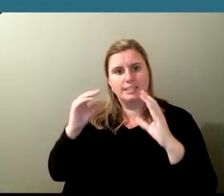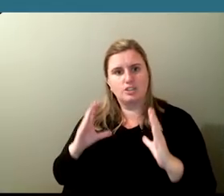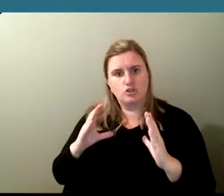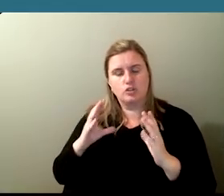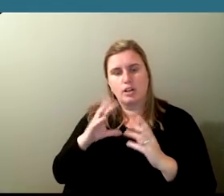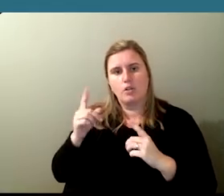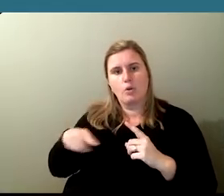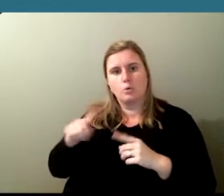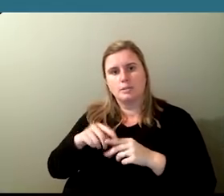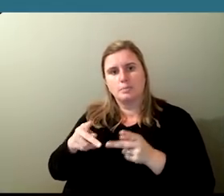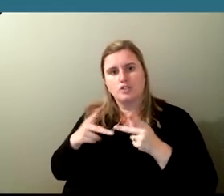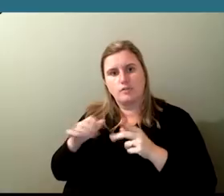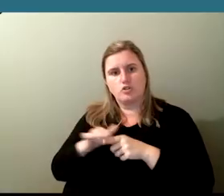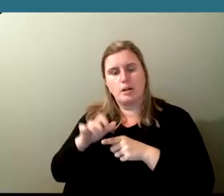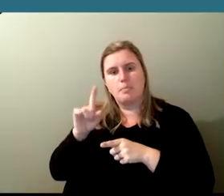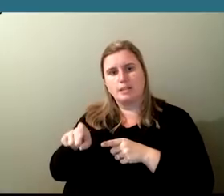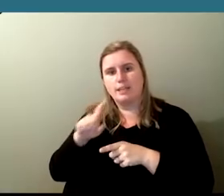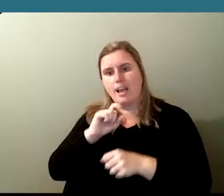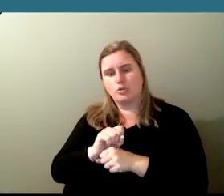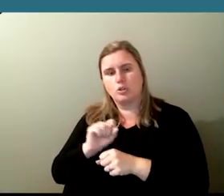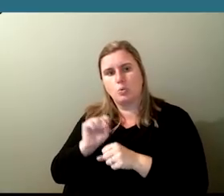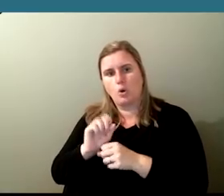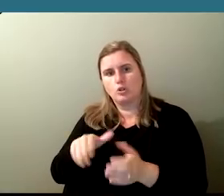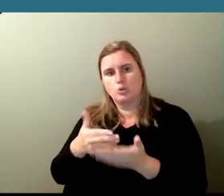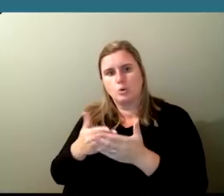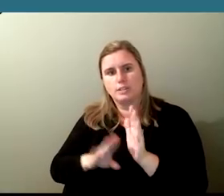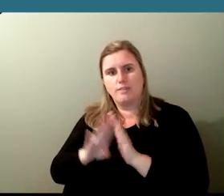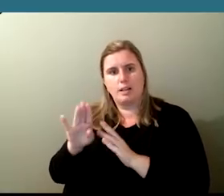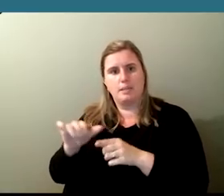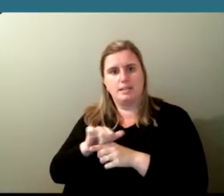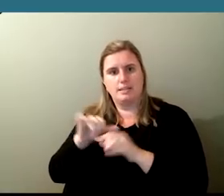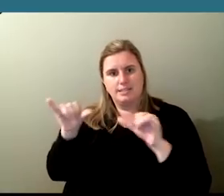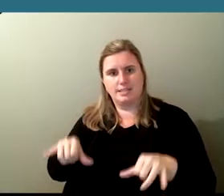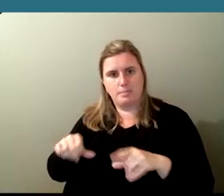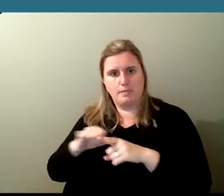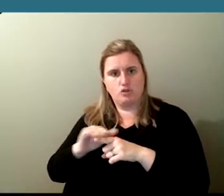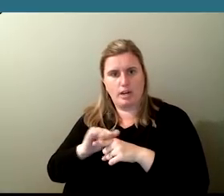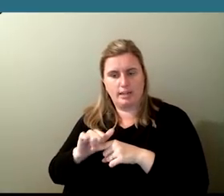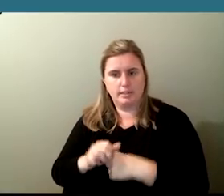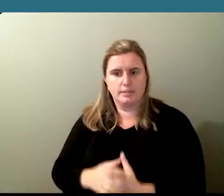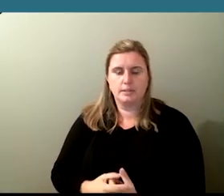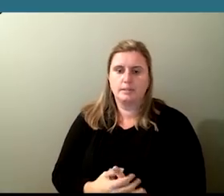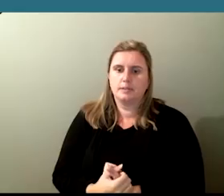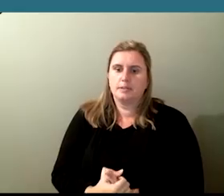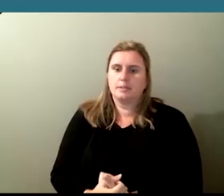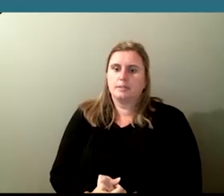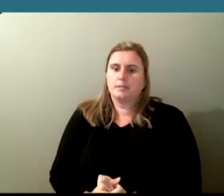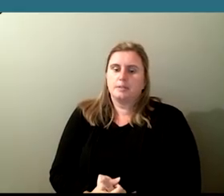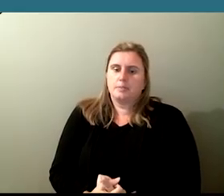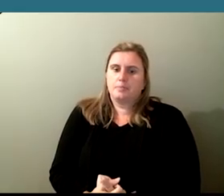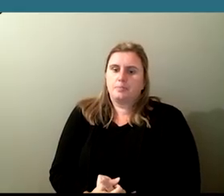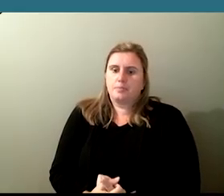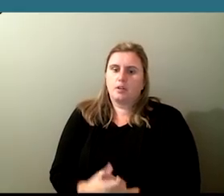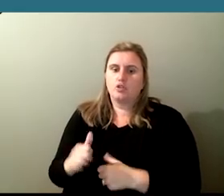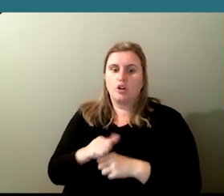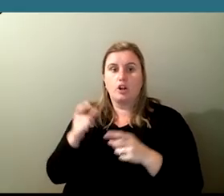those in positions of training must actually work towards developing a system of training where training occurs on